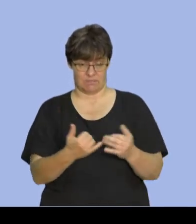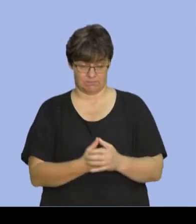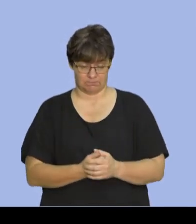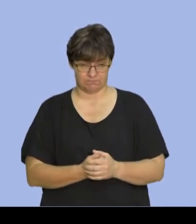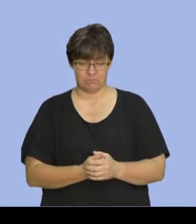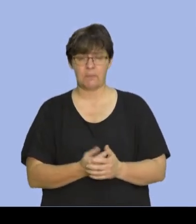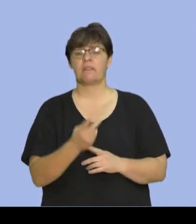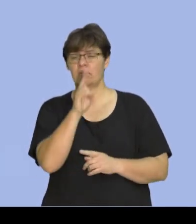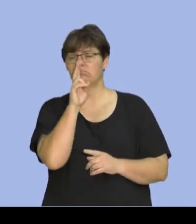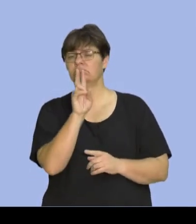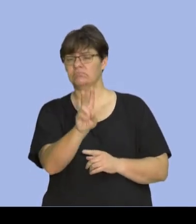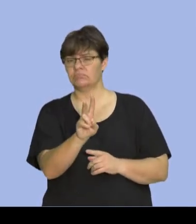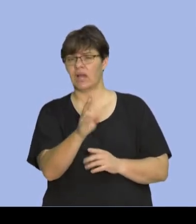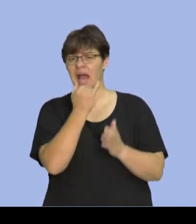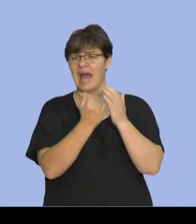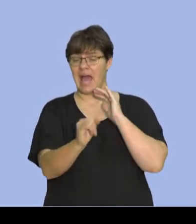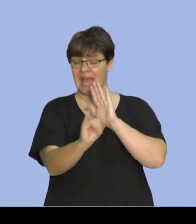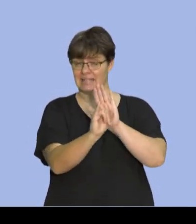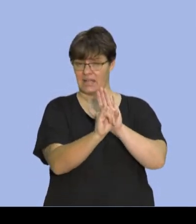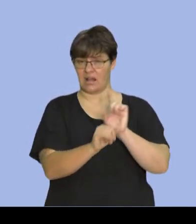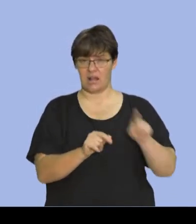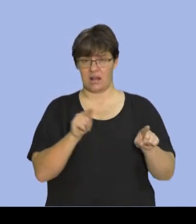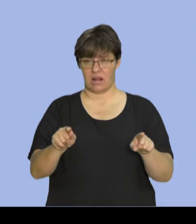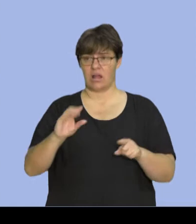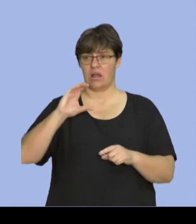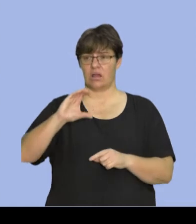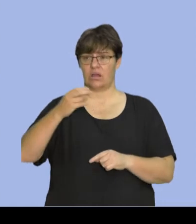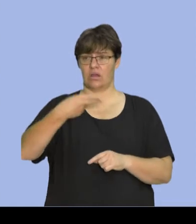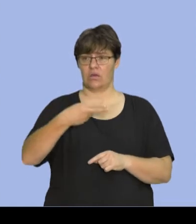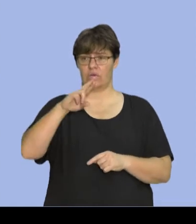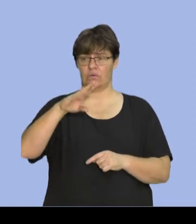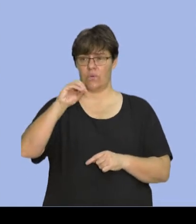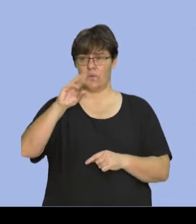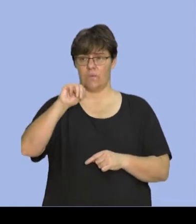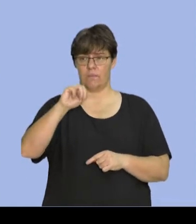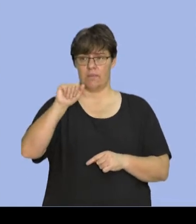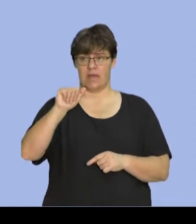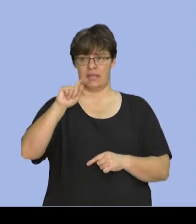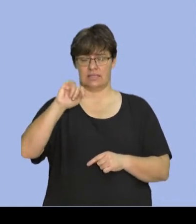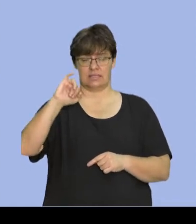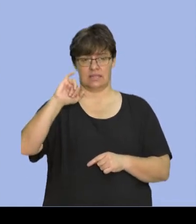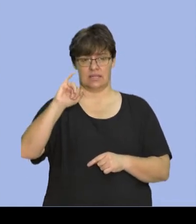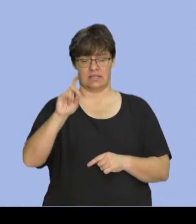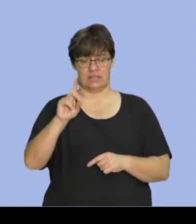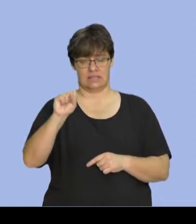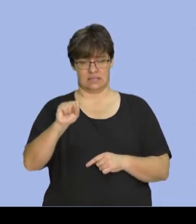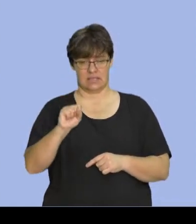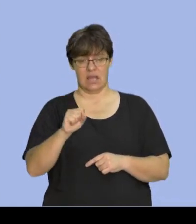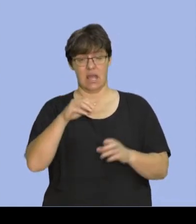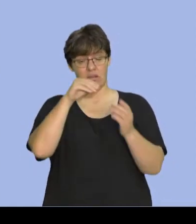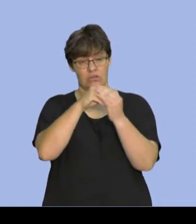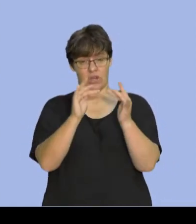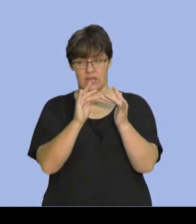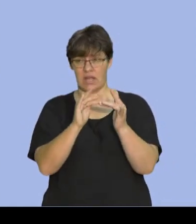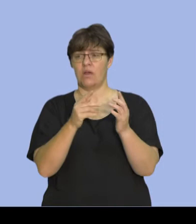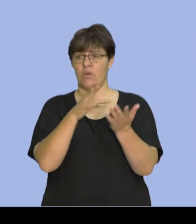identical strands are called chromatids, and they are joined at one point by a structure called the centromere. So